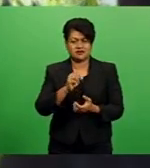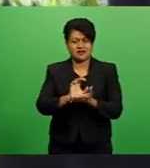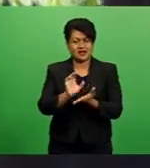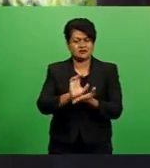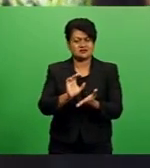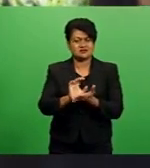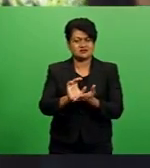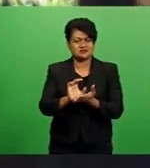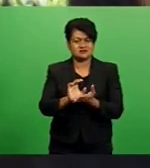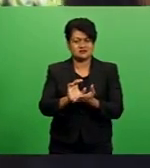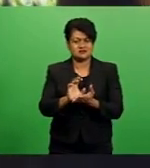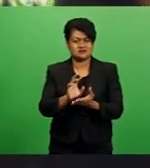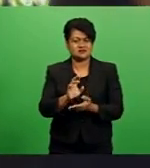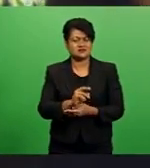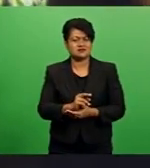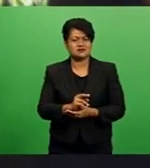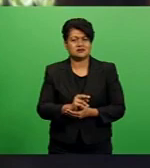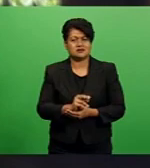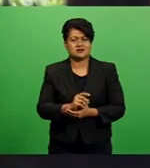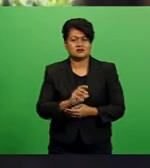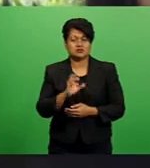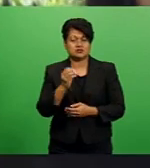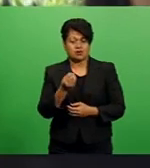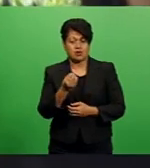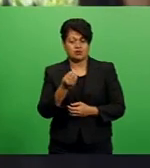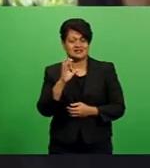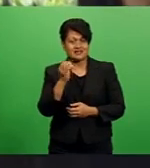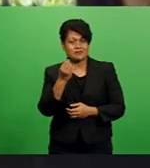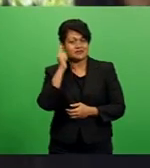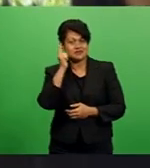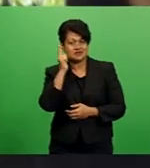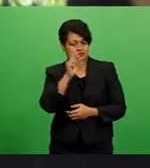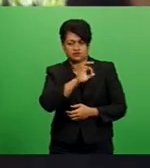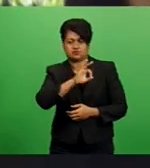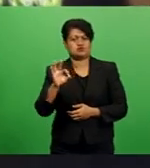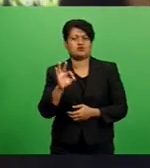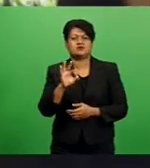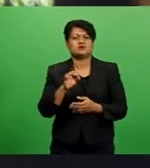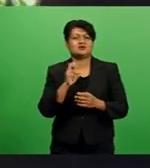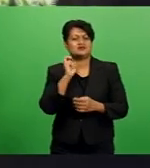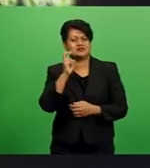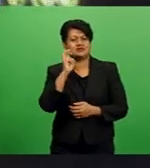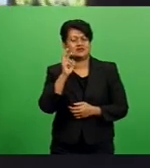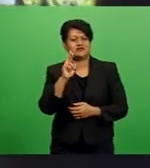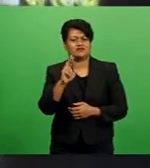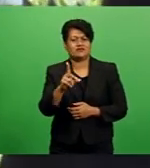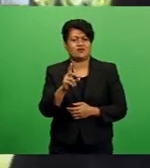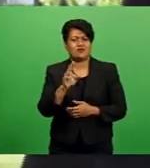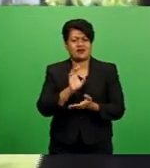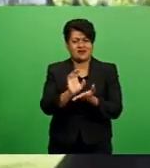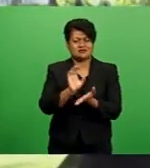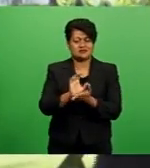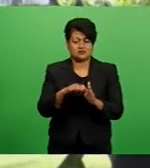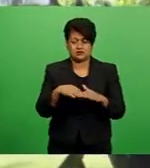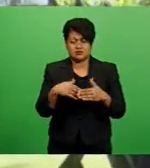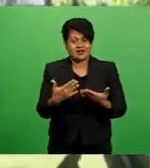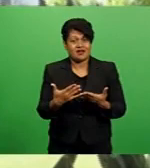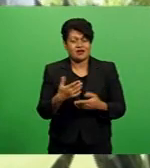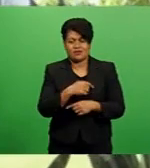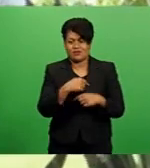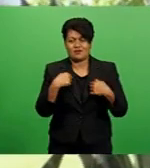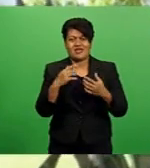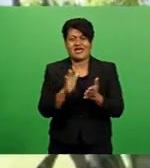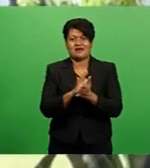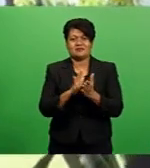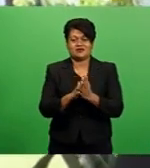the students, but they're not trained in psychosocial support services. So I'm happy that we have trained the first batch